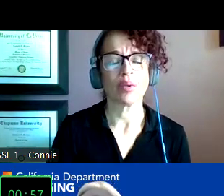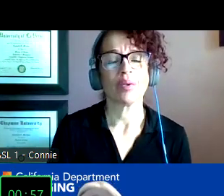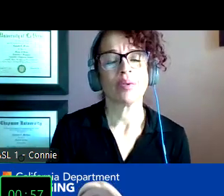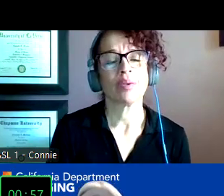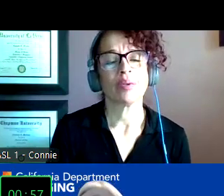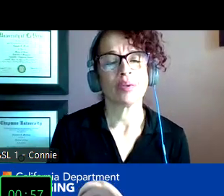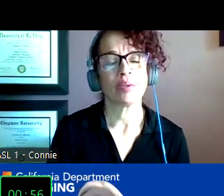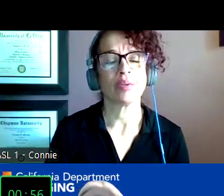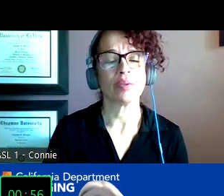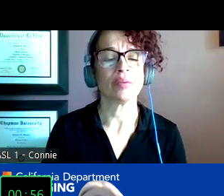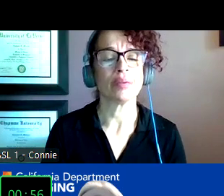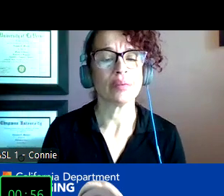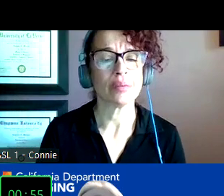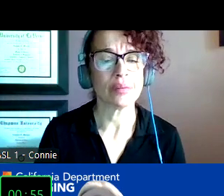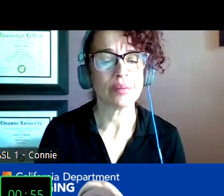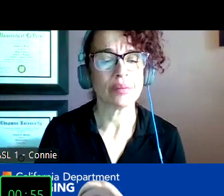either the